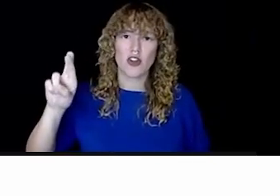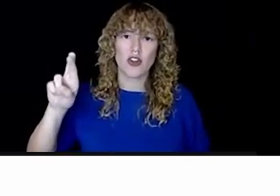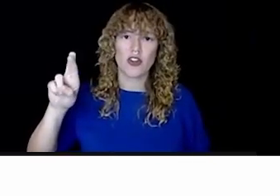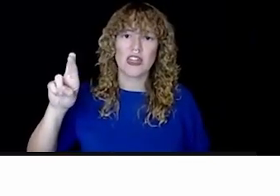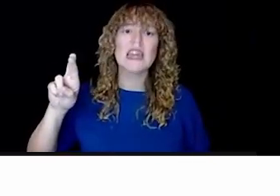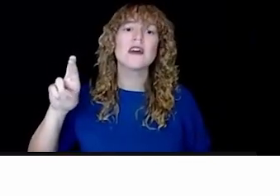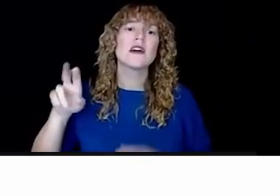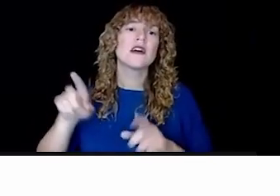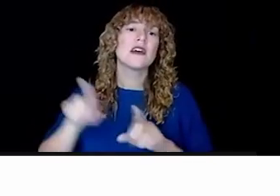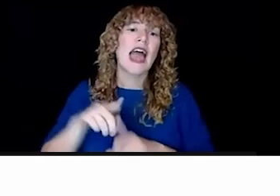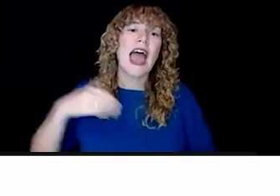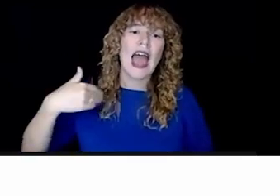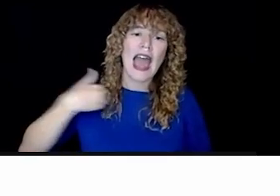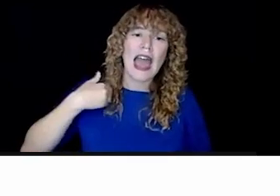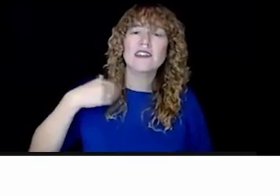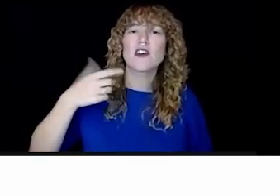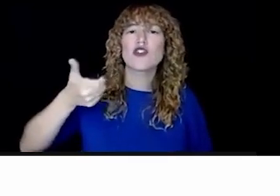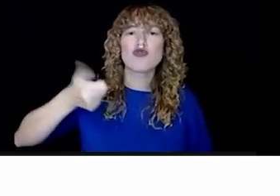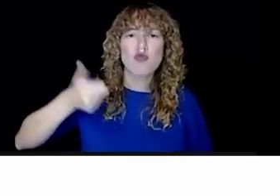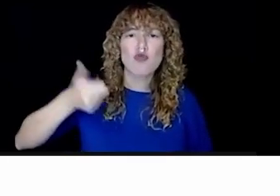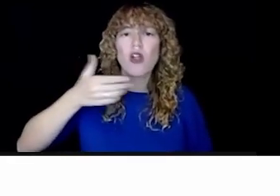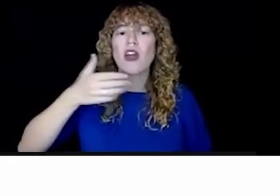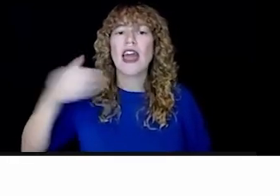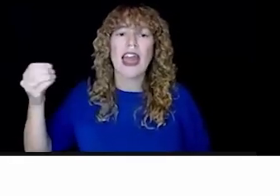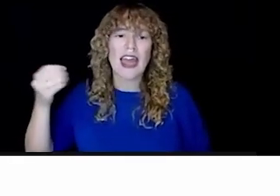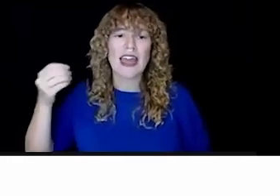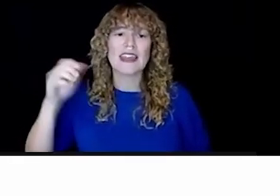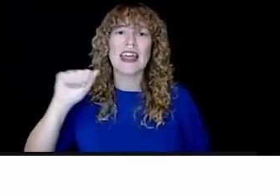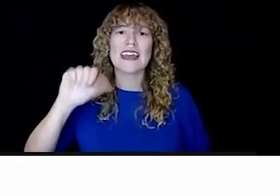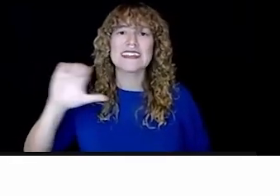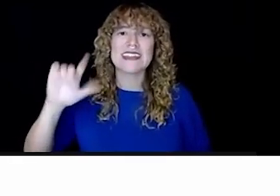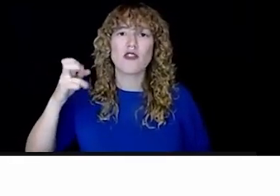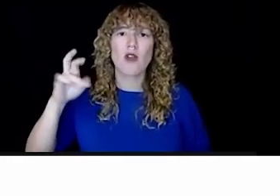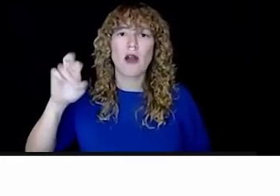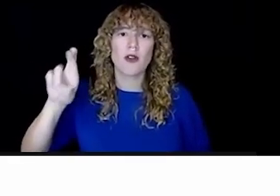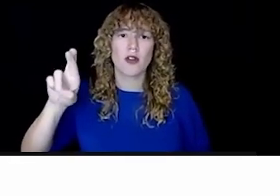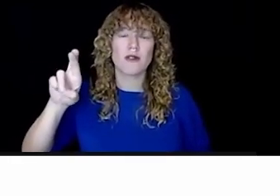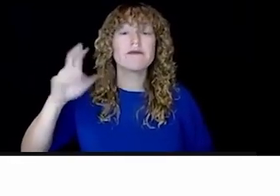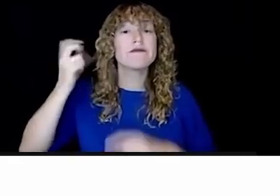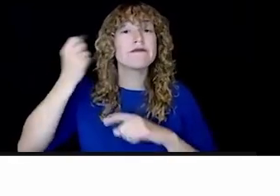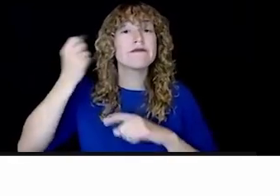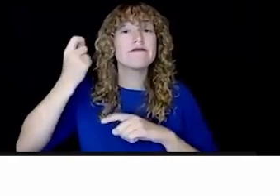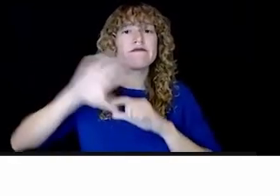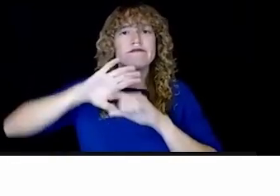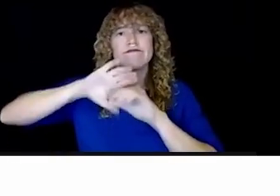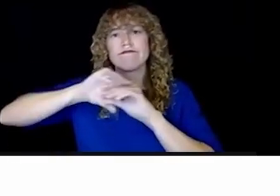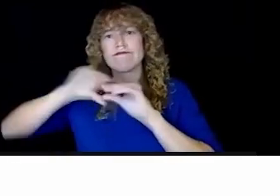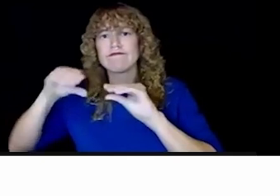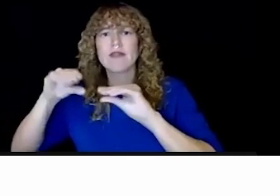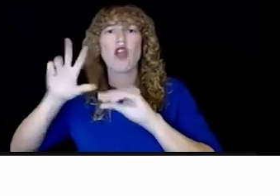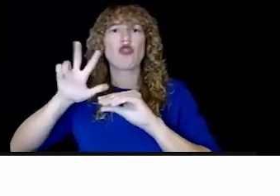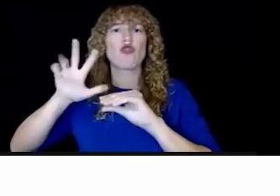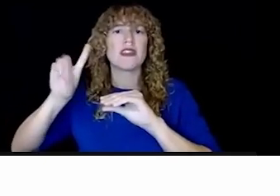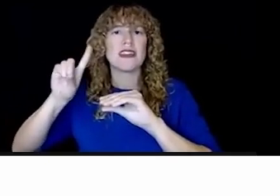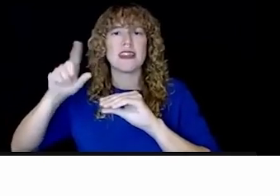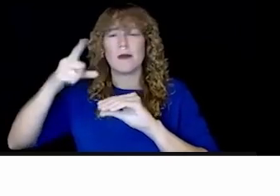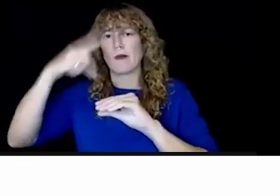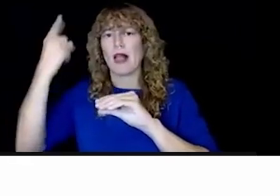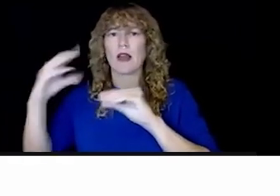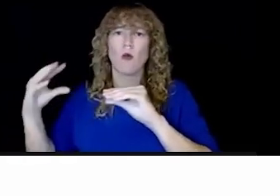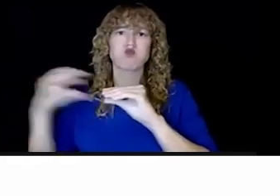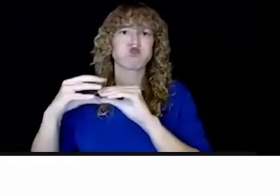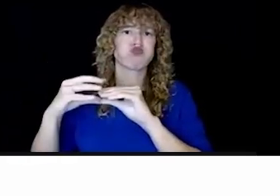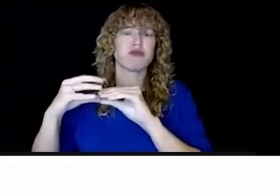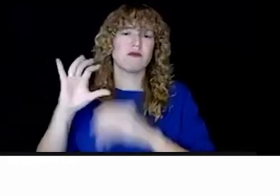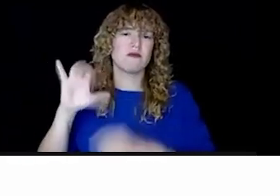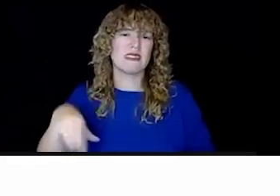accelerometer. And it's enclosed in a 3D printed black enclosure, as pictured in the bottom. To our